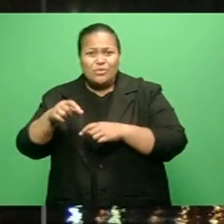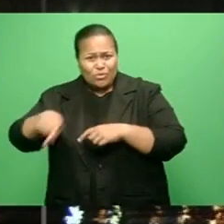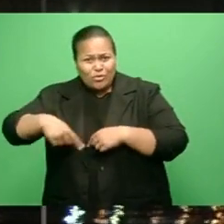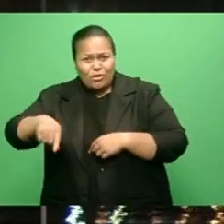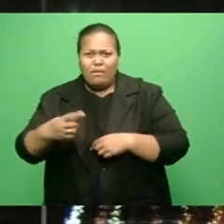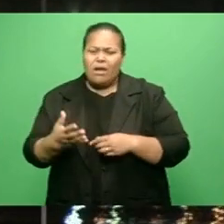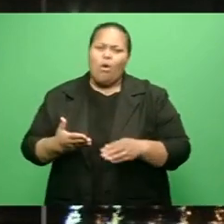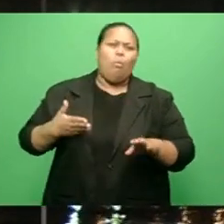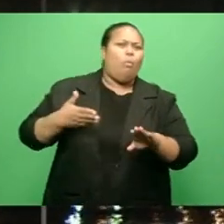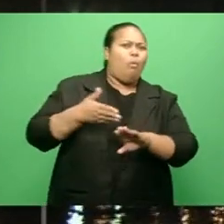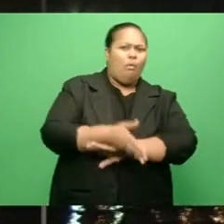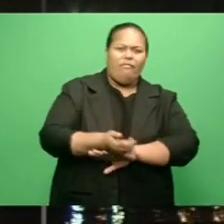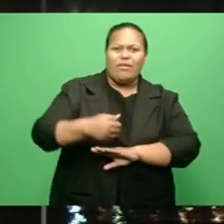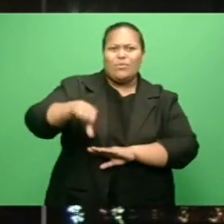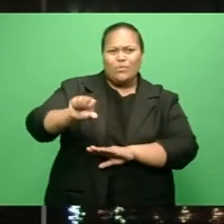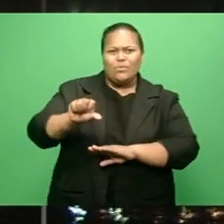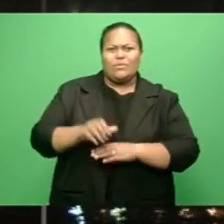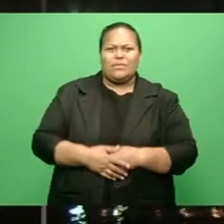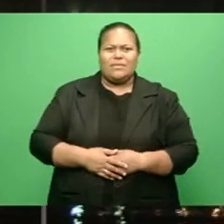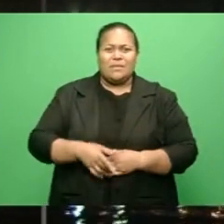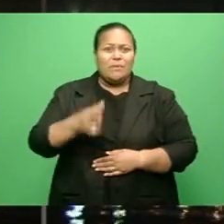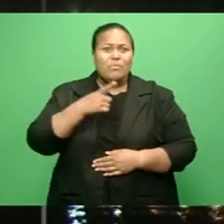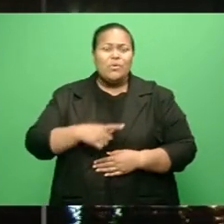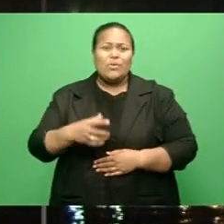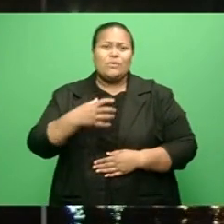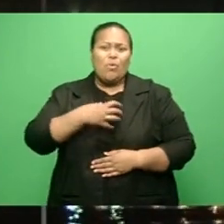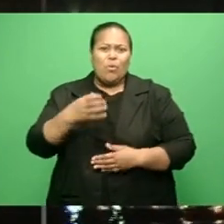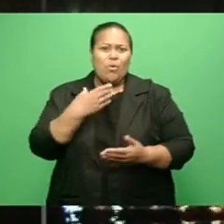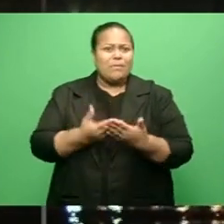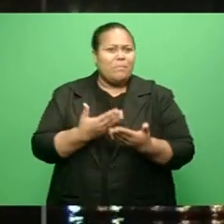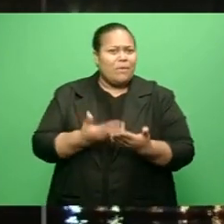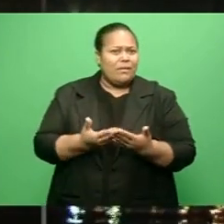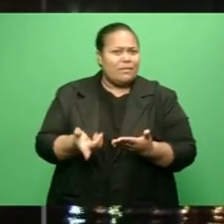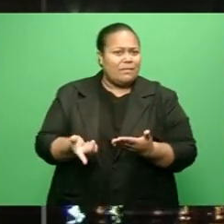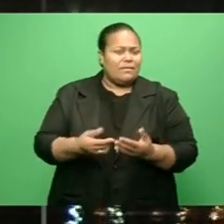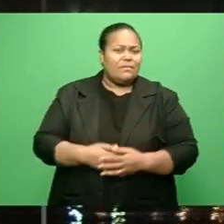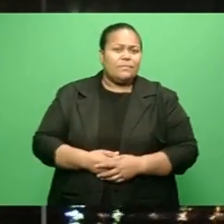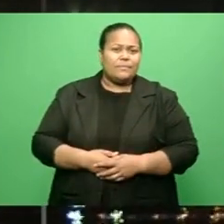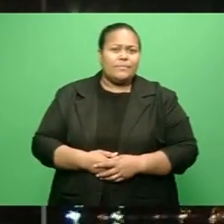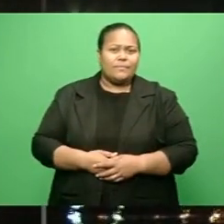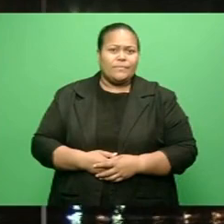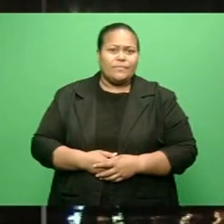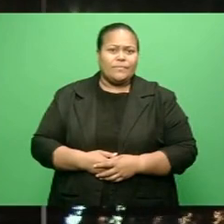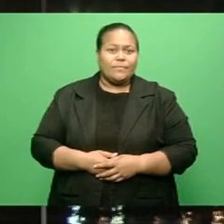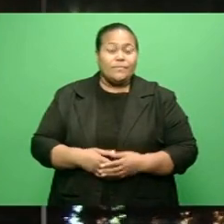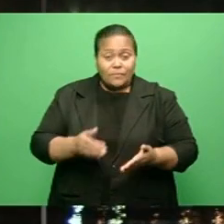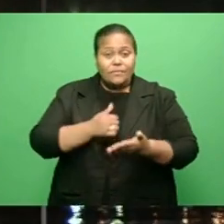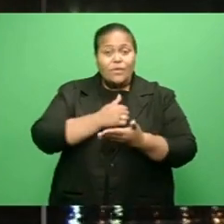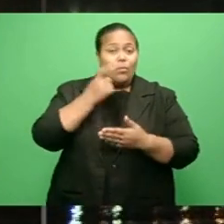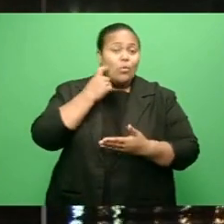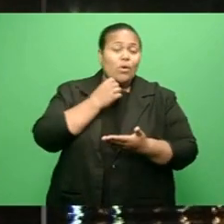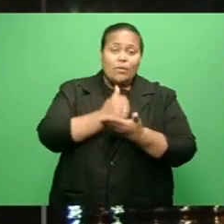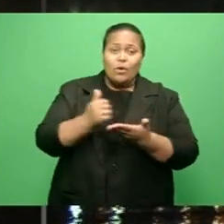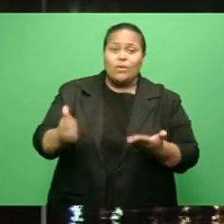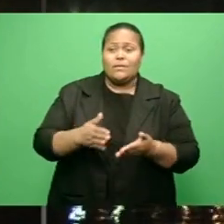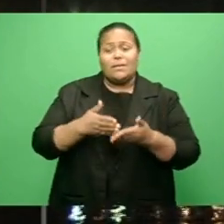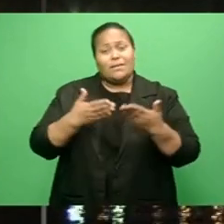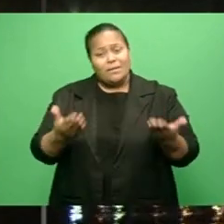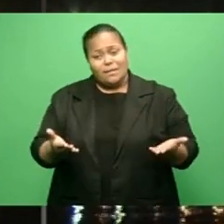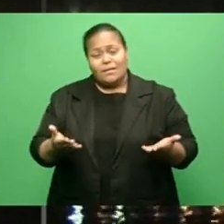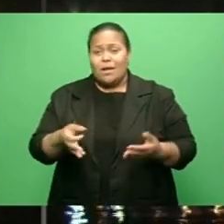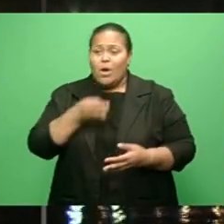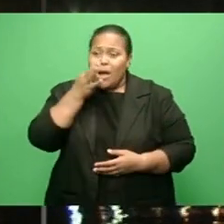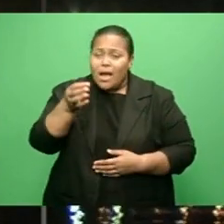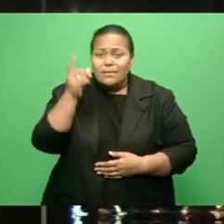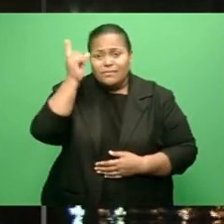their design capacity because of an increase in demand. As Kritika Kumar reports, the authority is once again urging Fijians to